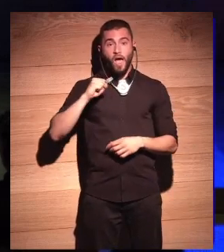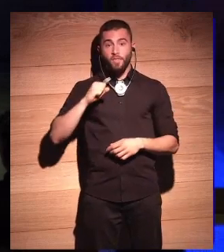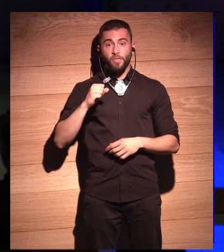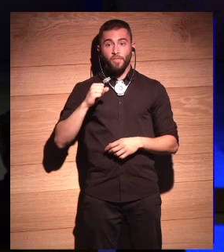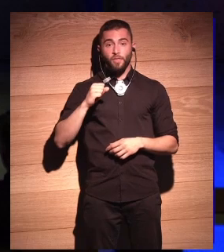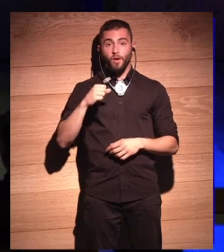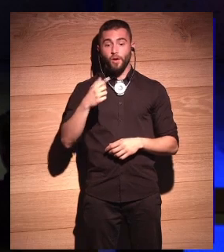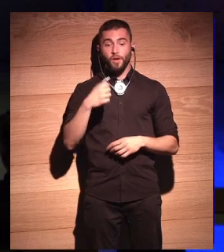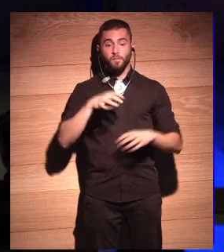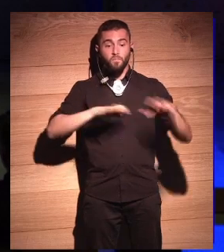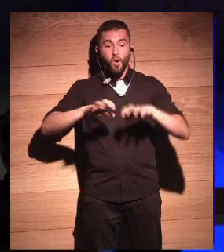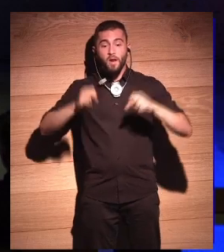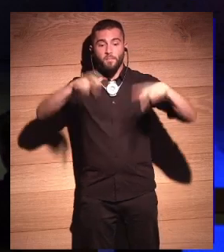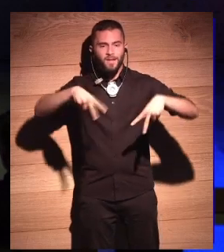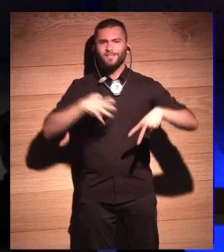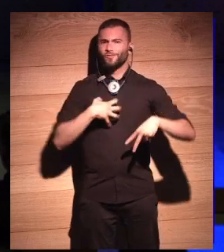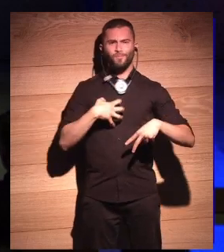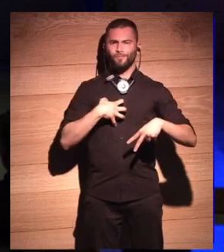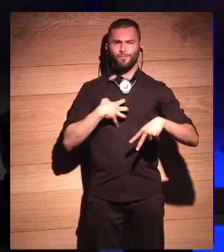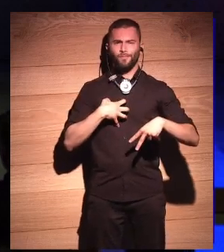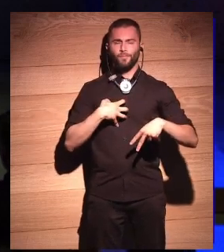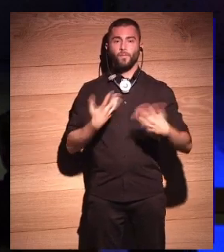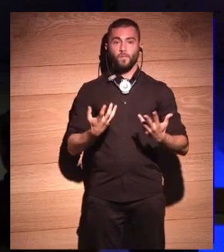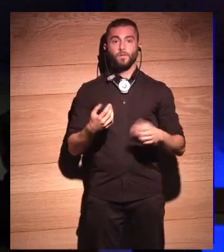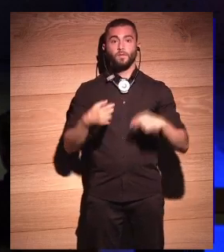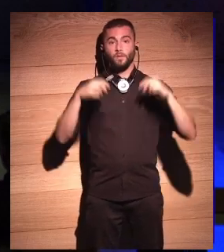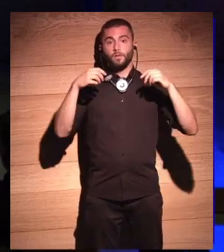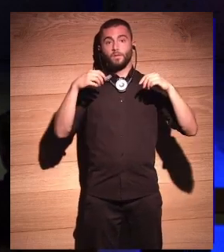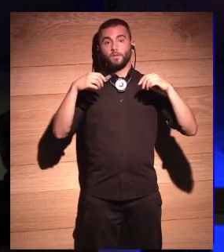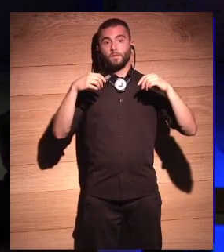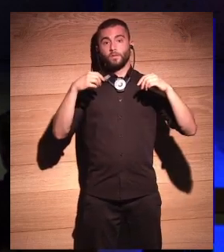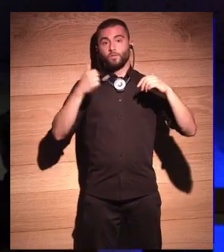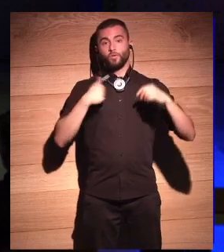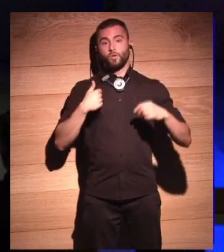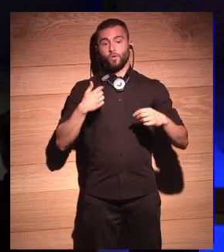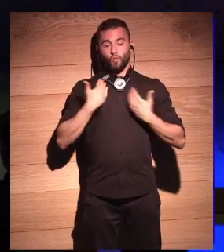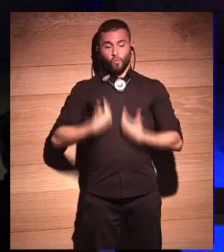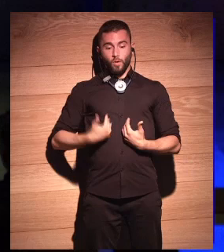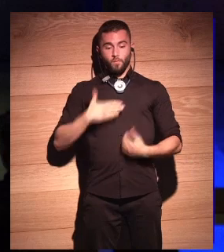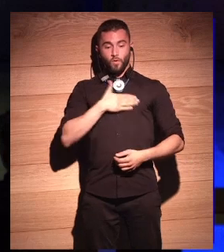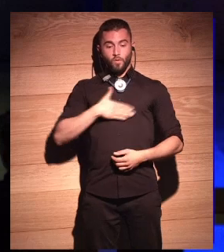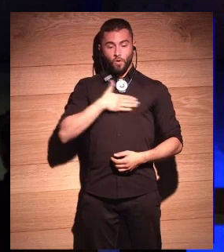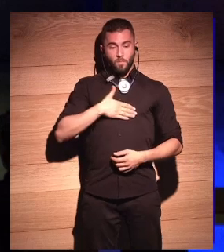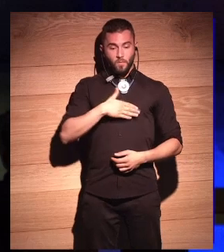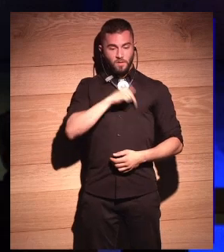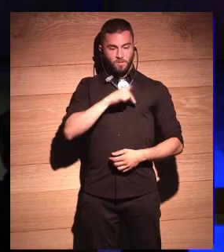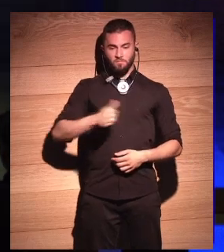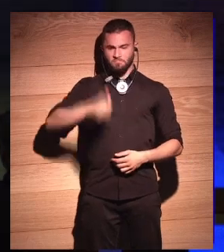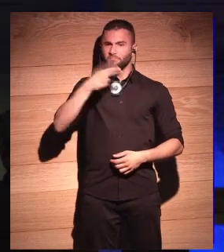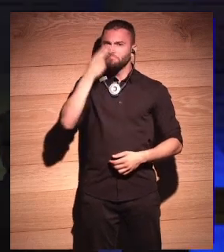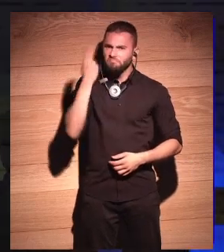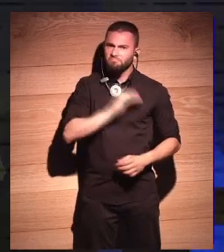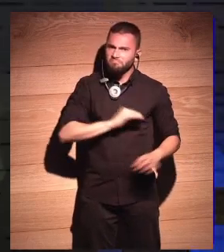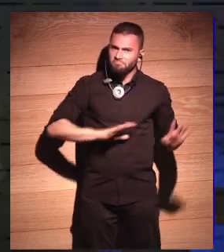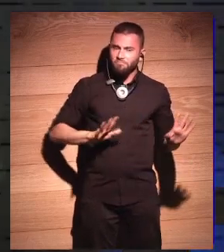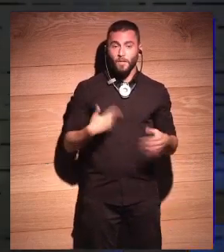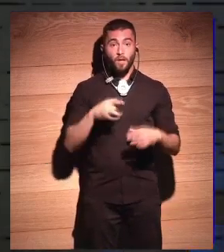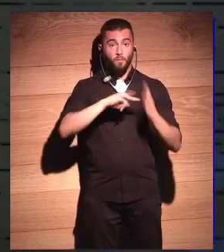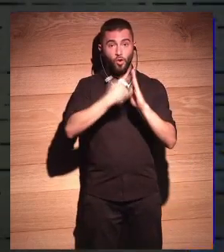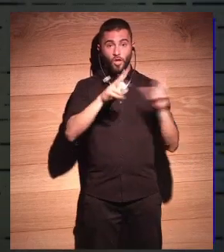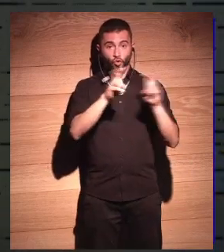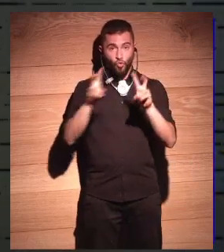like my body, which is really interesting. And now with the new project, it's going to be even more important because we're not only tracking my